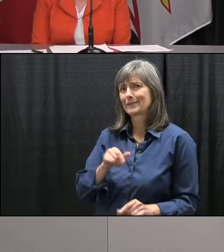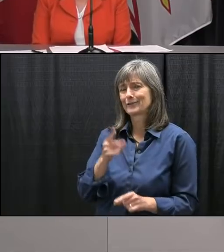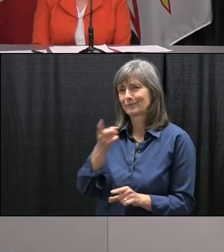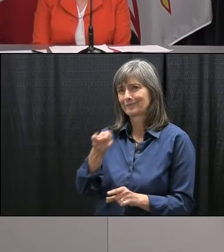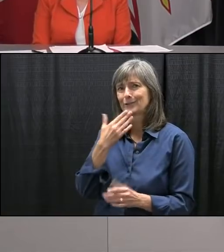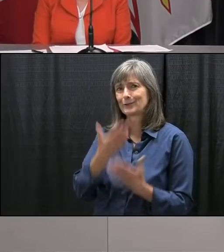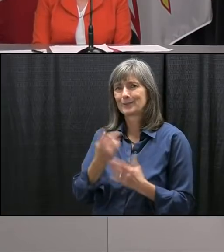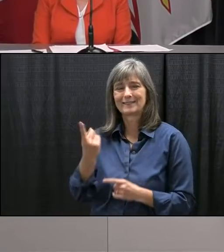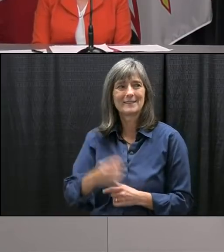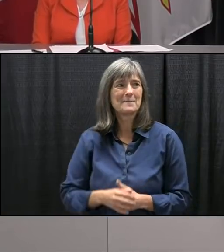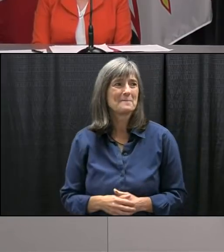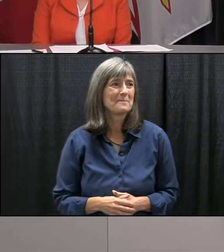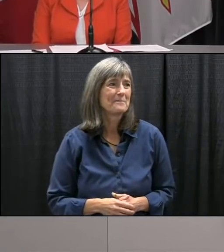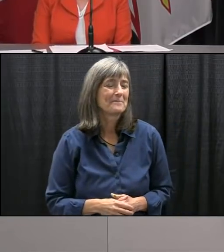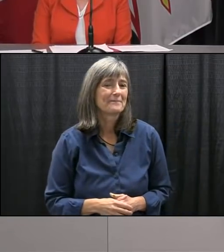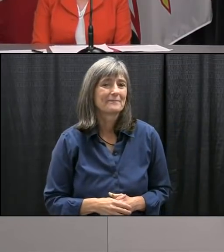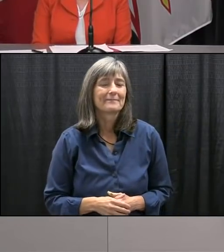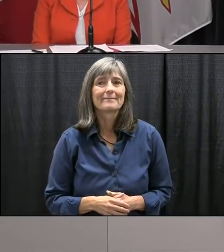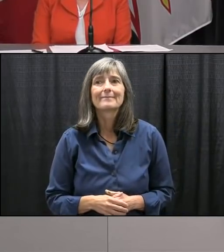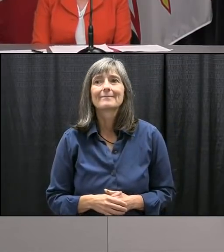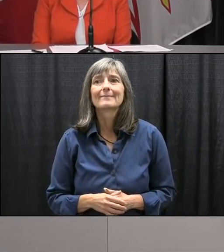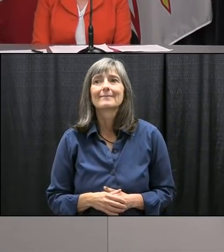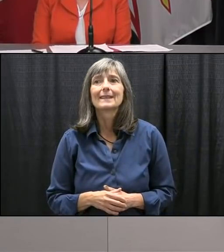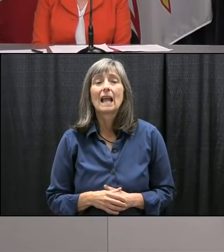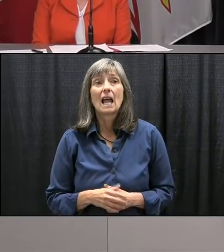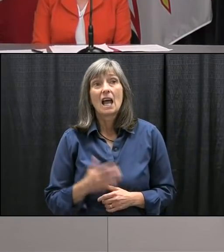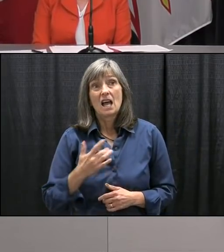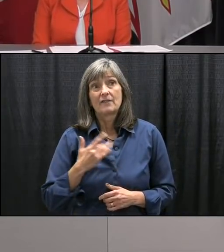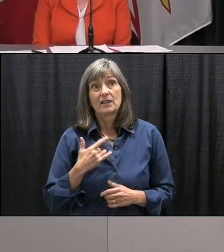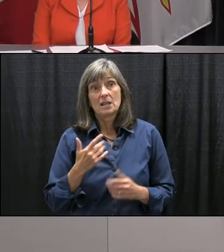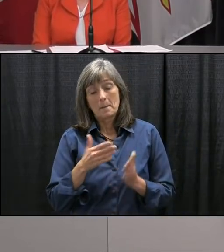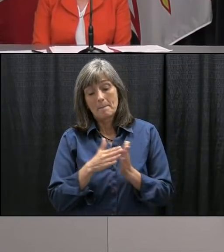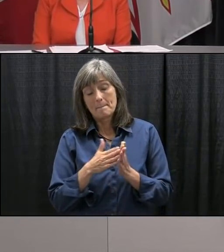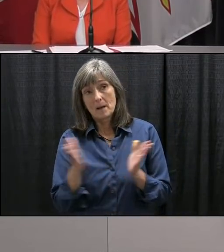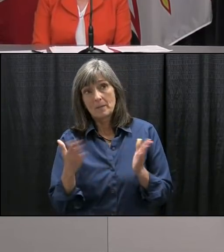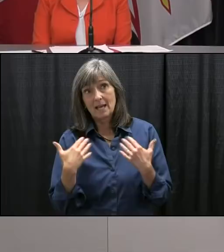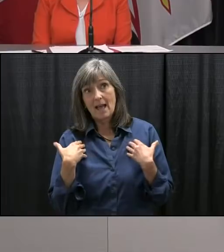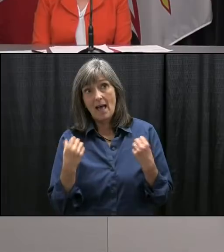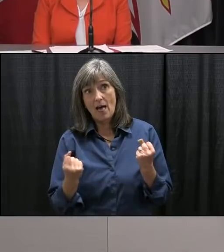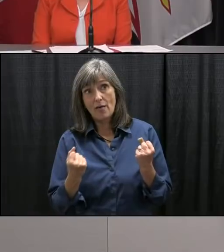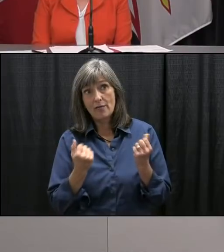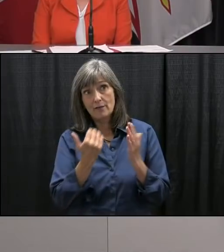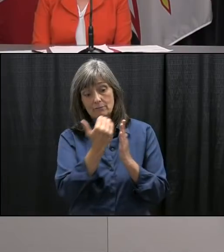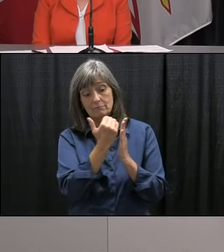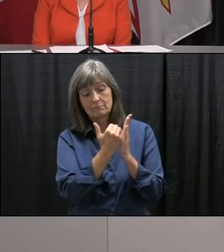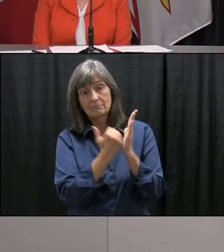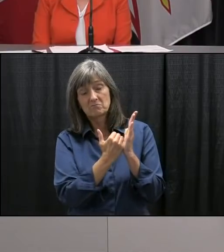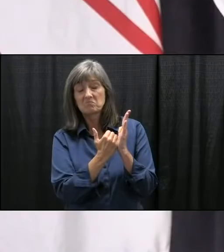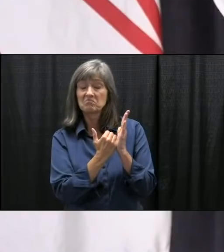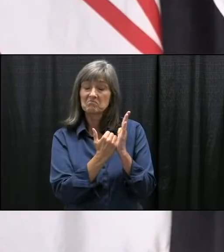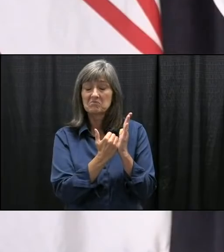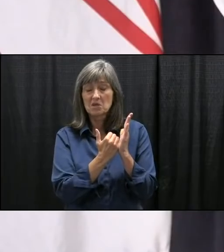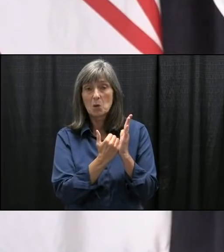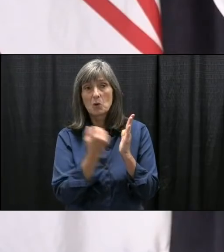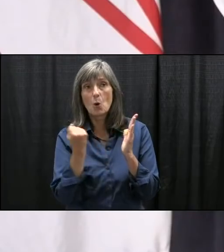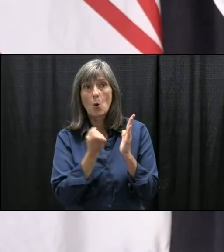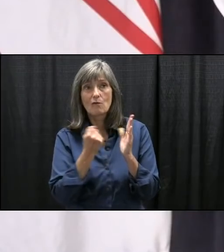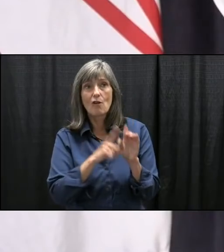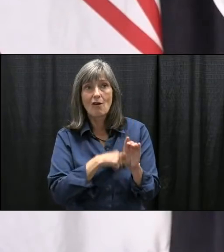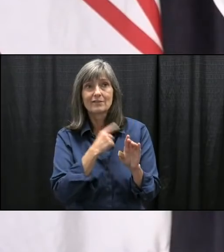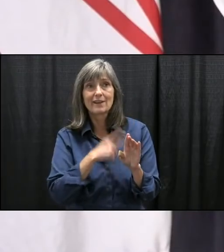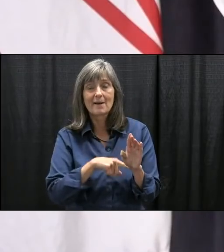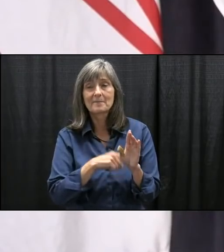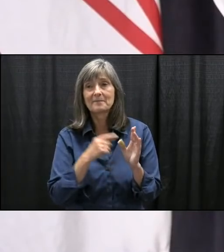Do you know what? I think, Peter, some of the public health measures will be the last to go, and contact tracing in terms of test,